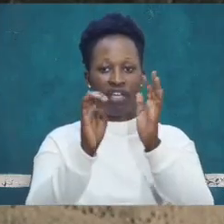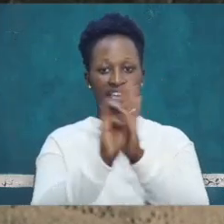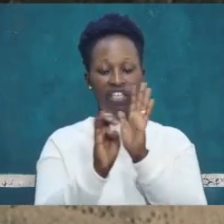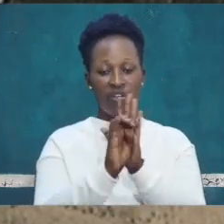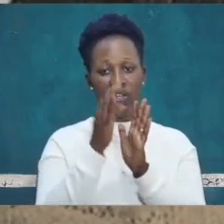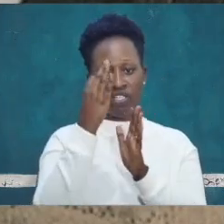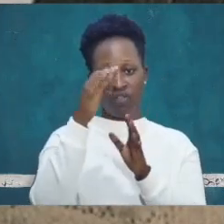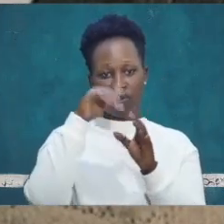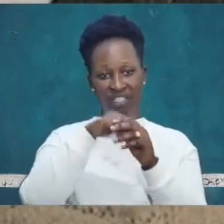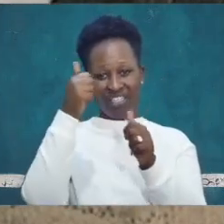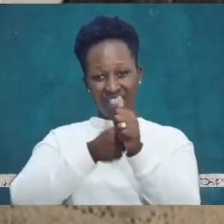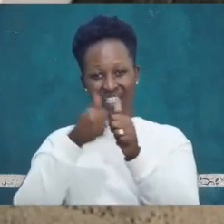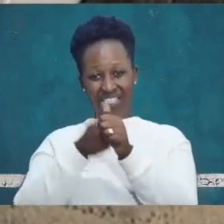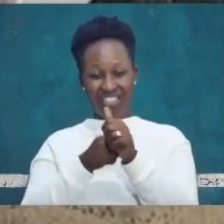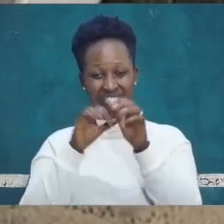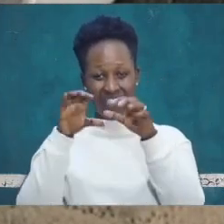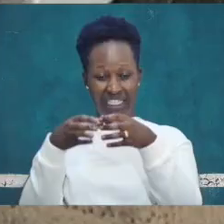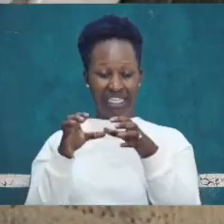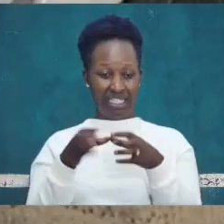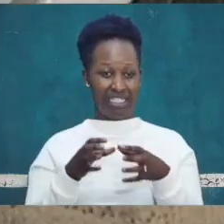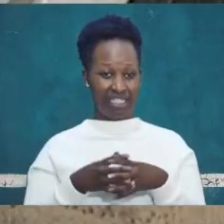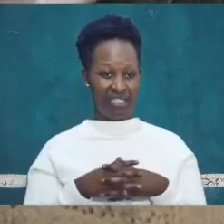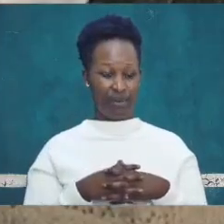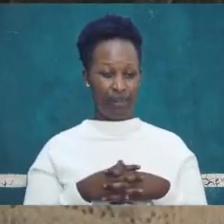In each case,